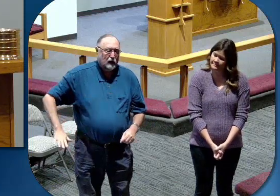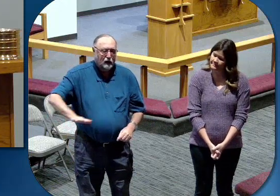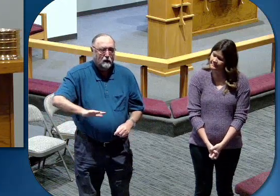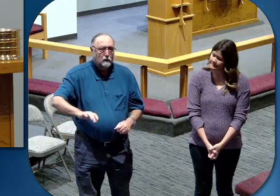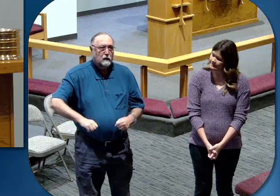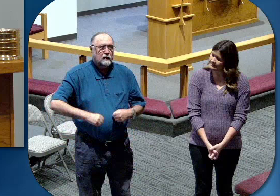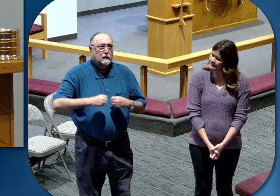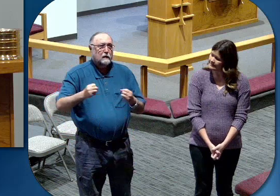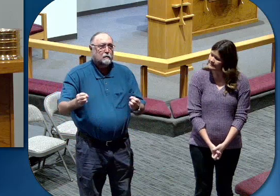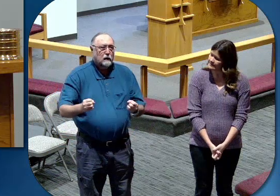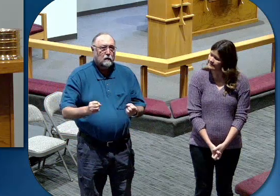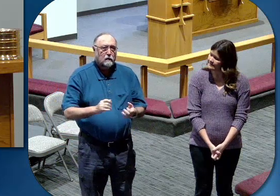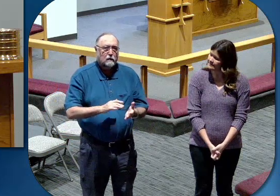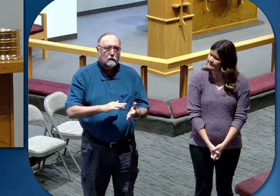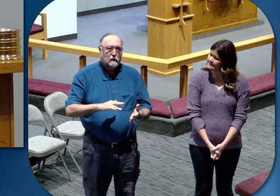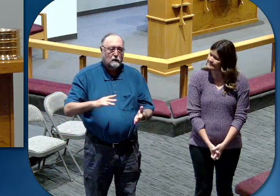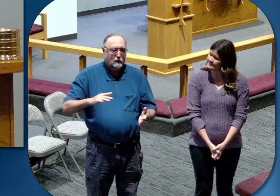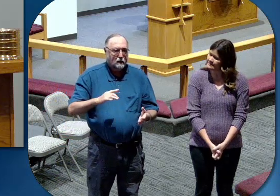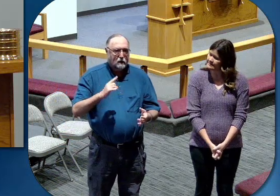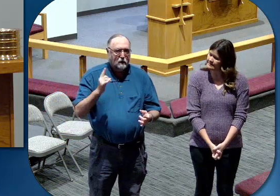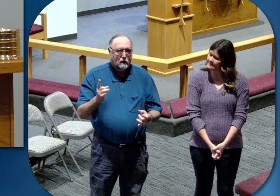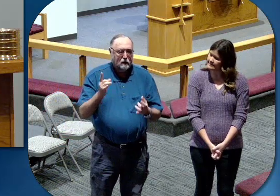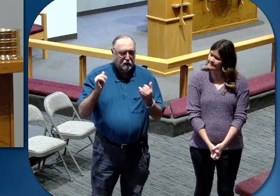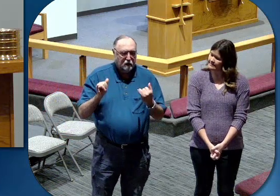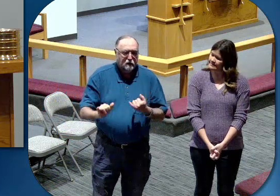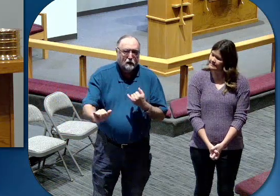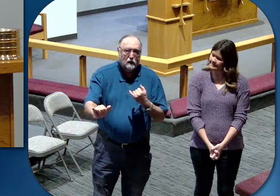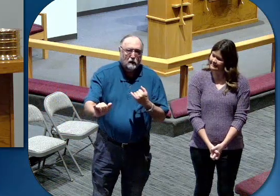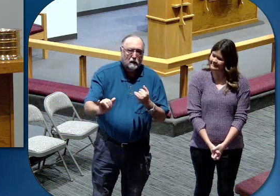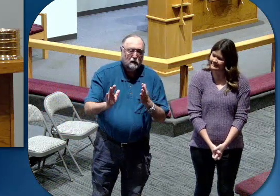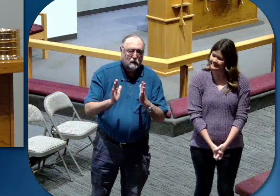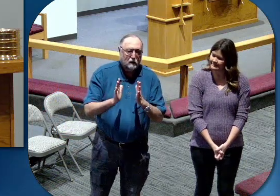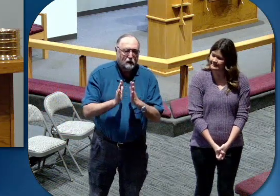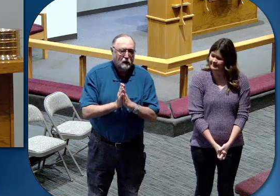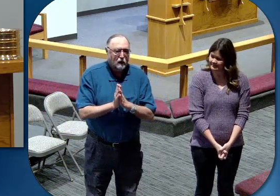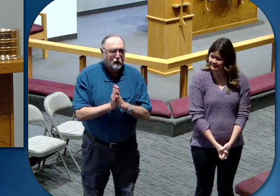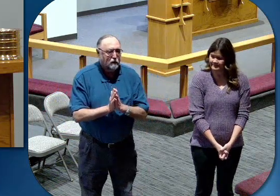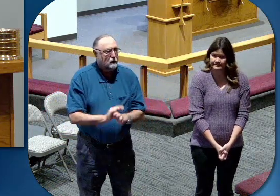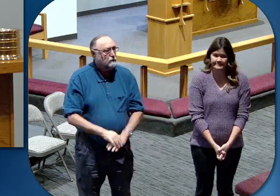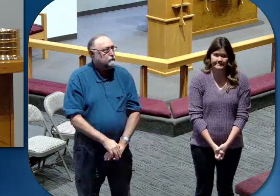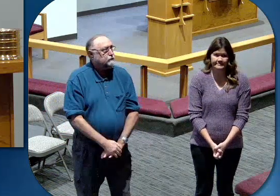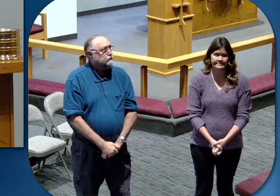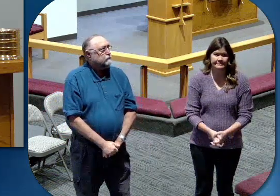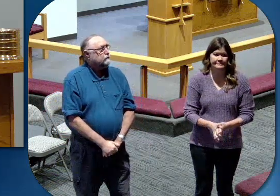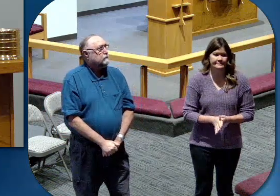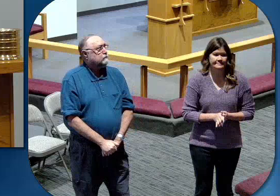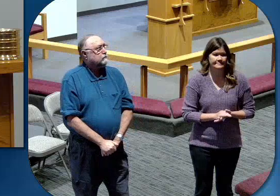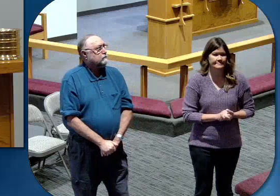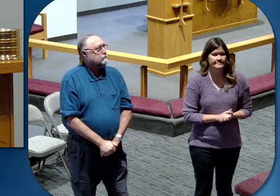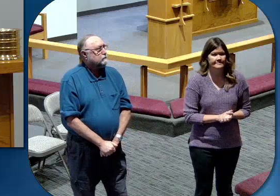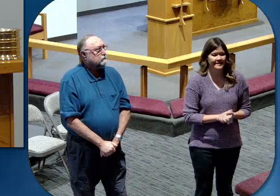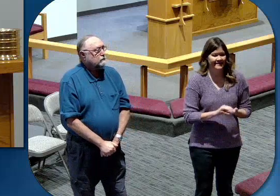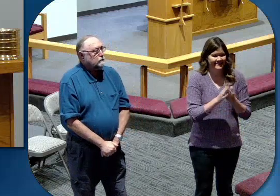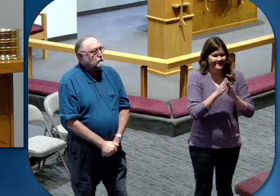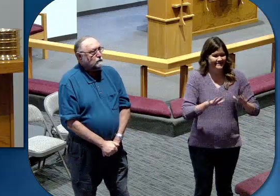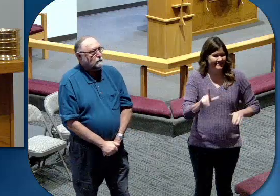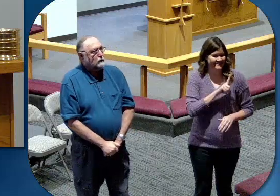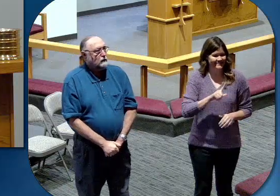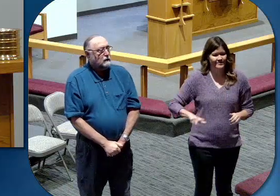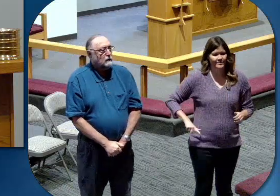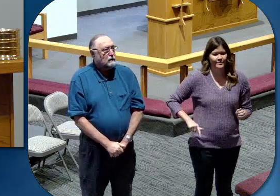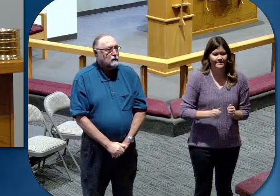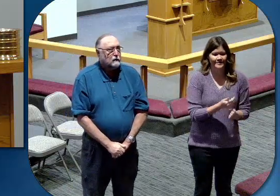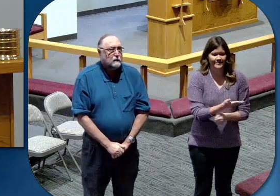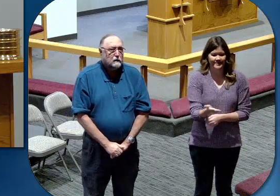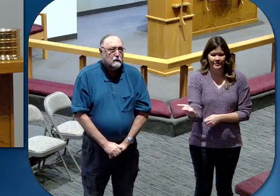is the kingdom, and the power, and the glory, forever and ever. Amen. The peace of the Lord